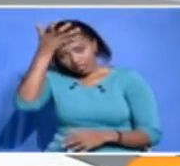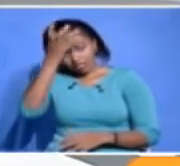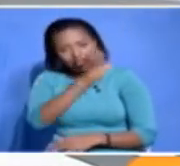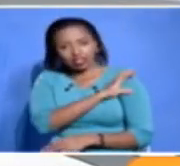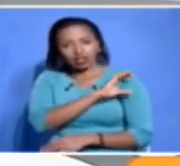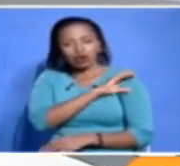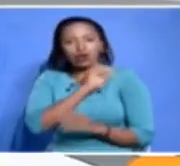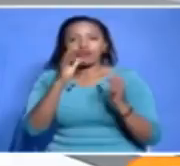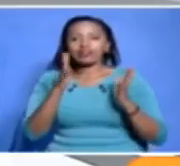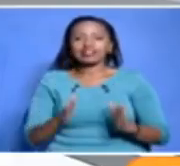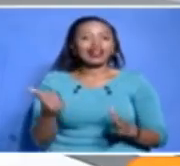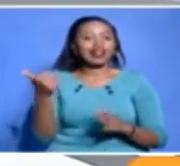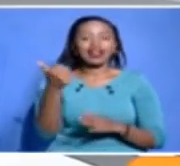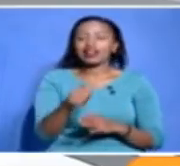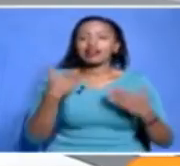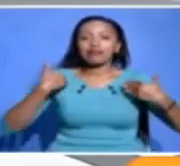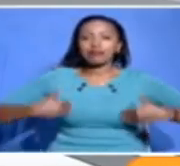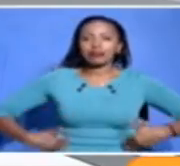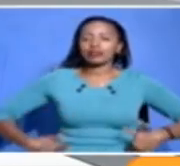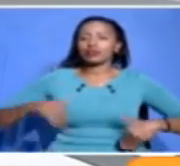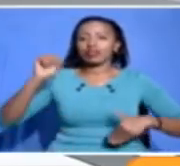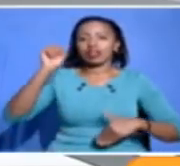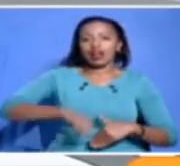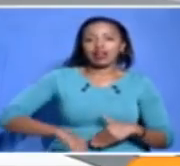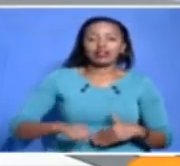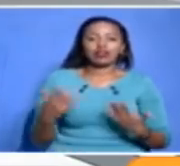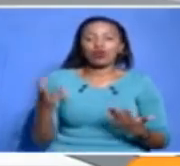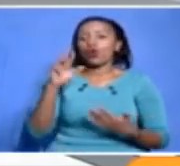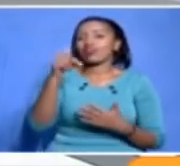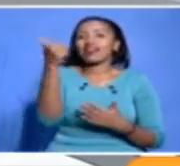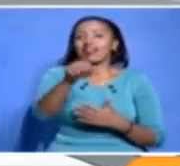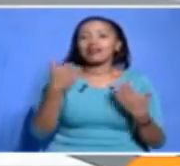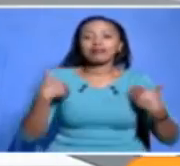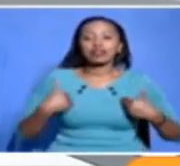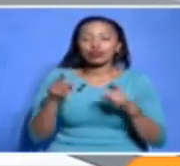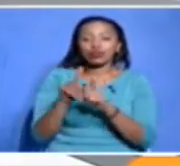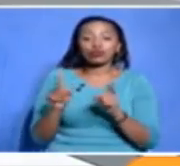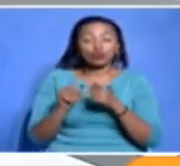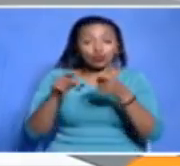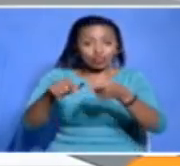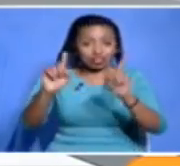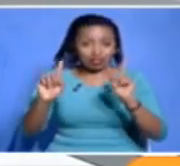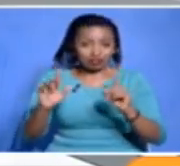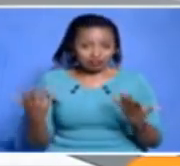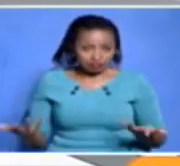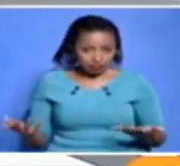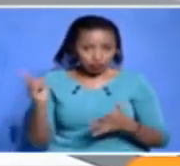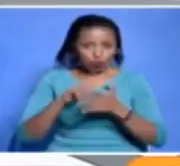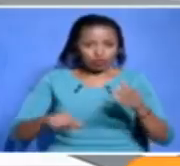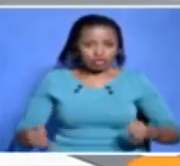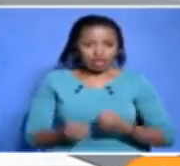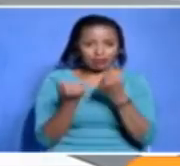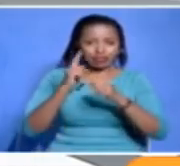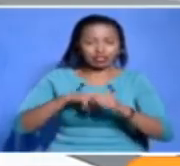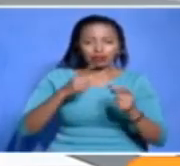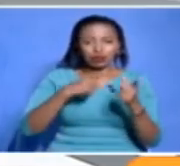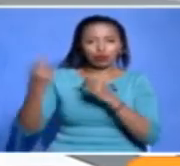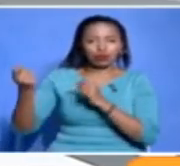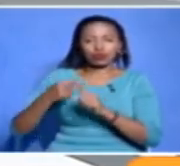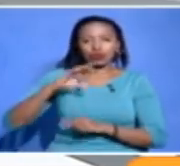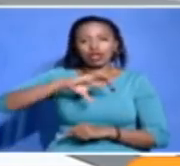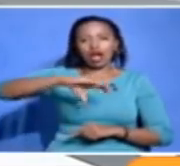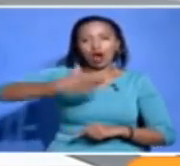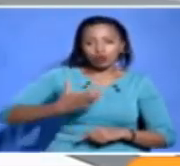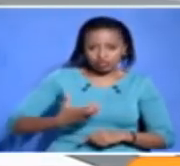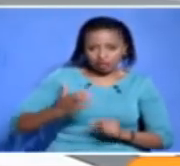laymen like you and I. And I will talk about the laymen in just a moment. But what happens is you go to your county public health office, and